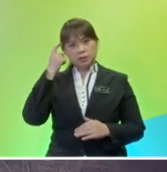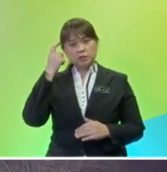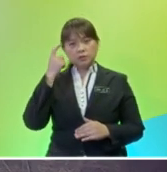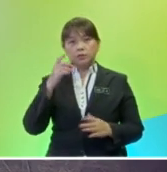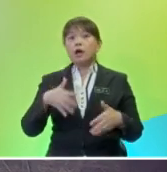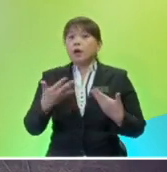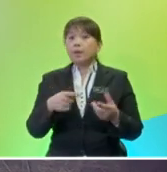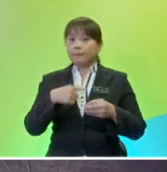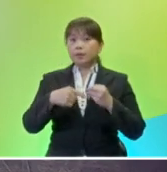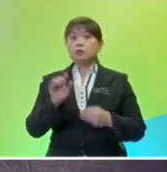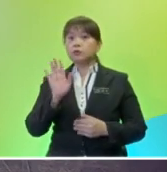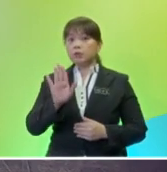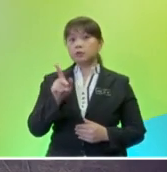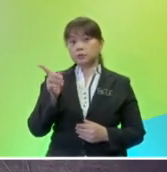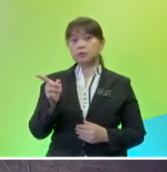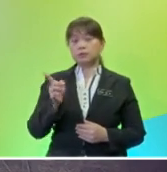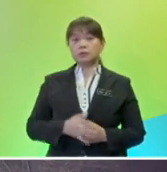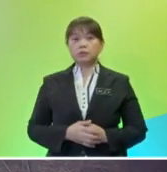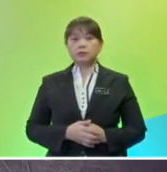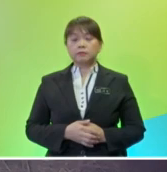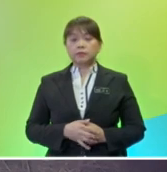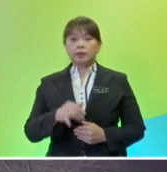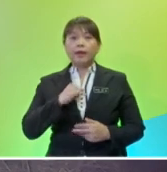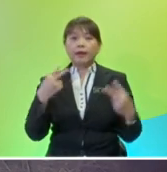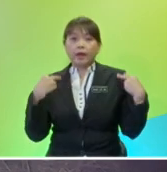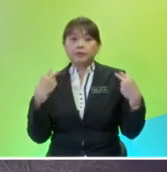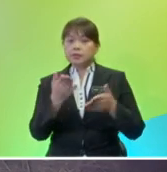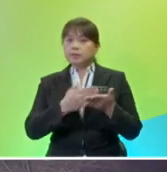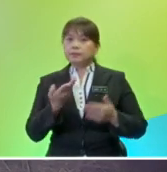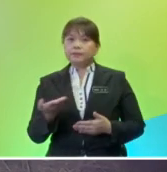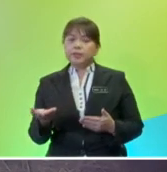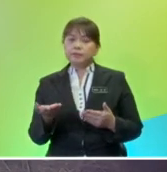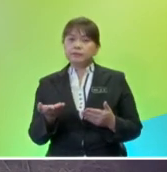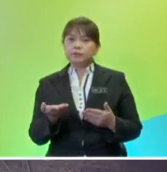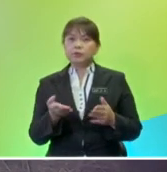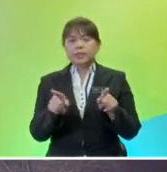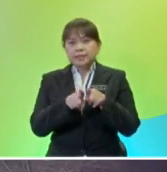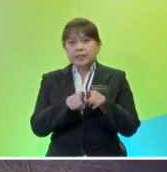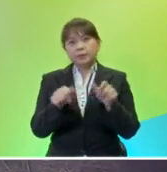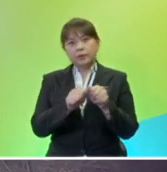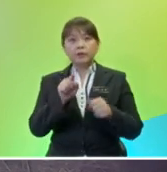about yours? Yeah, I have something quite similar with that.